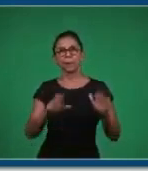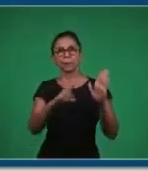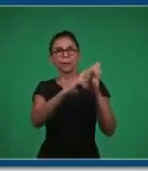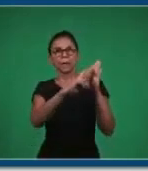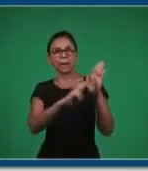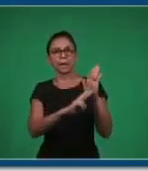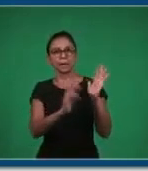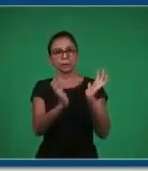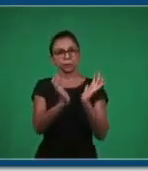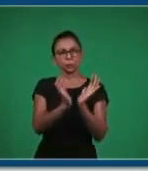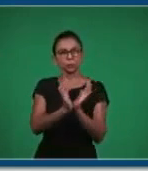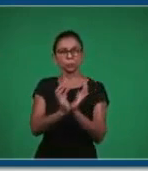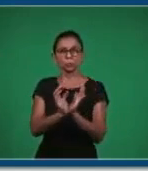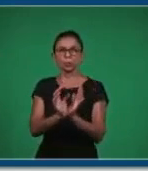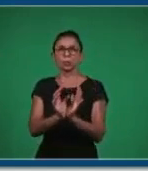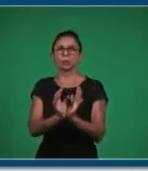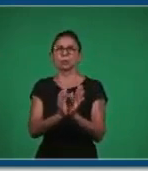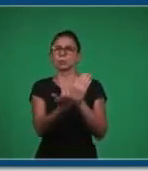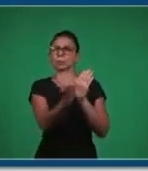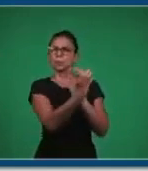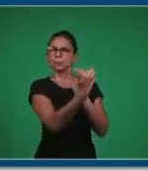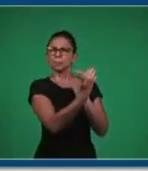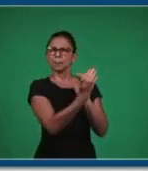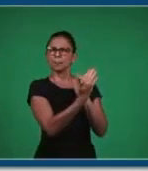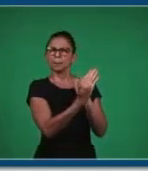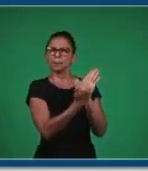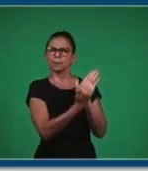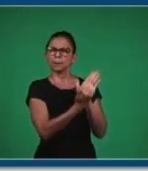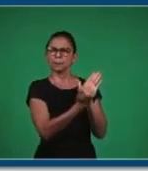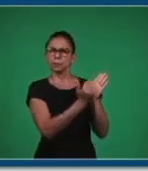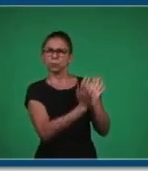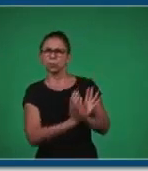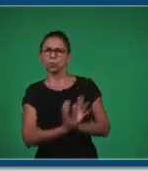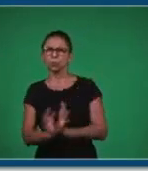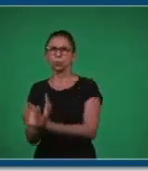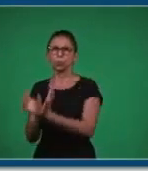rules of organization and functioning of a